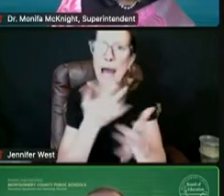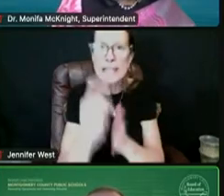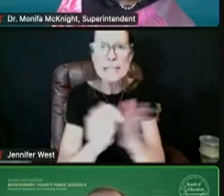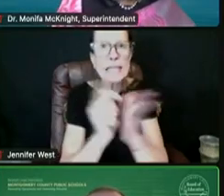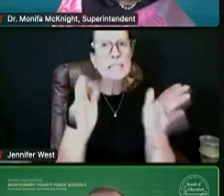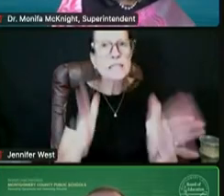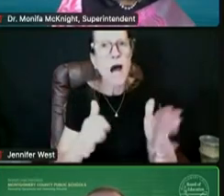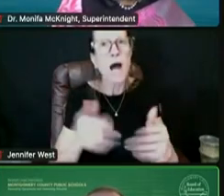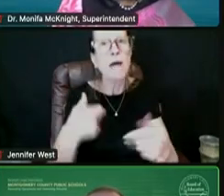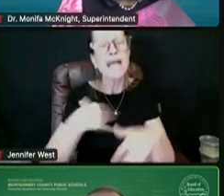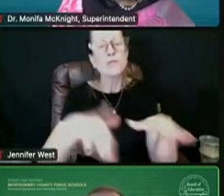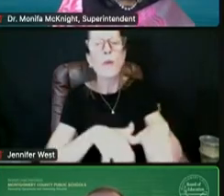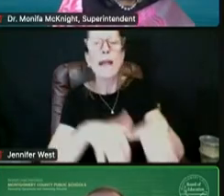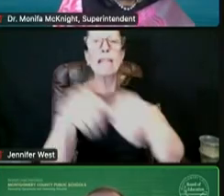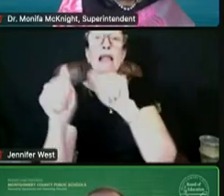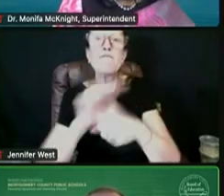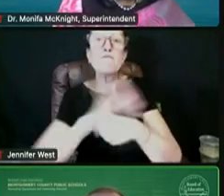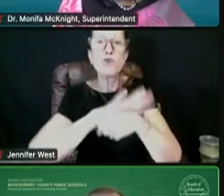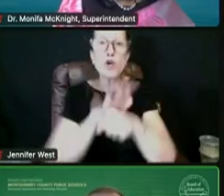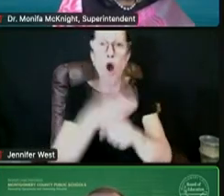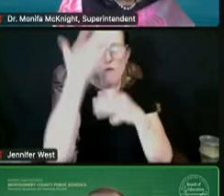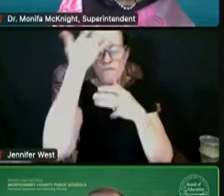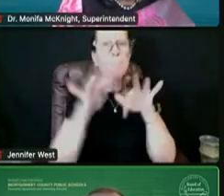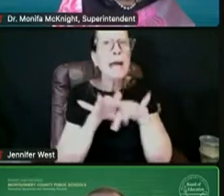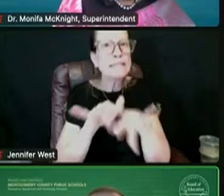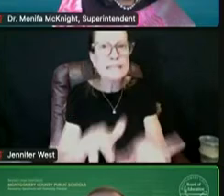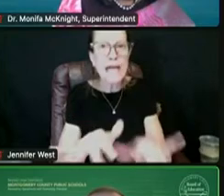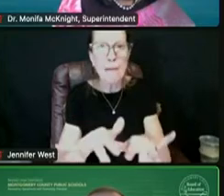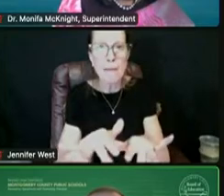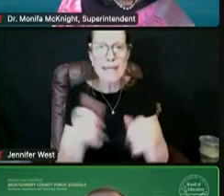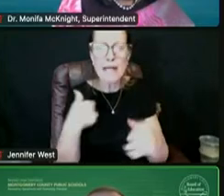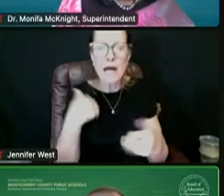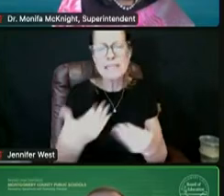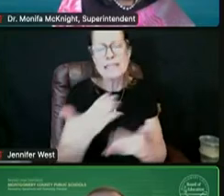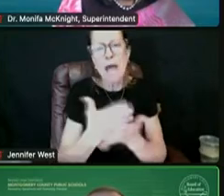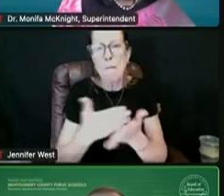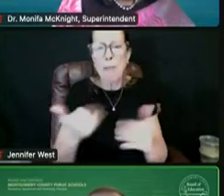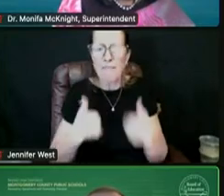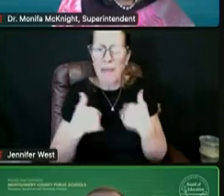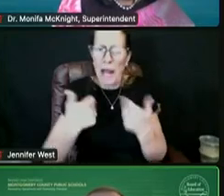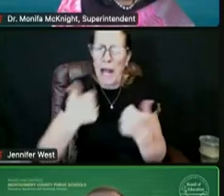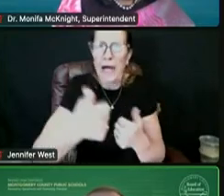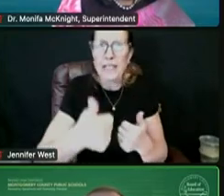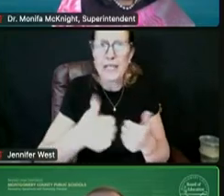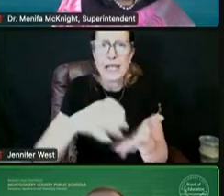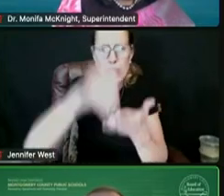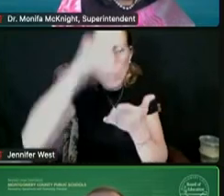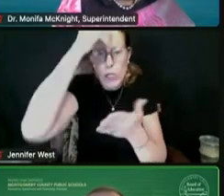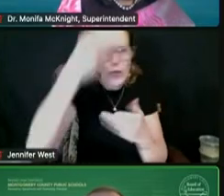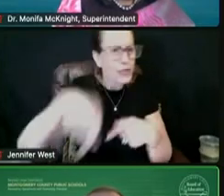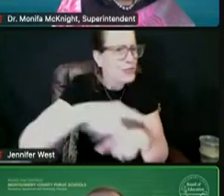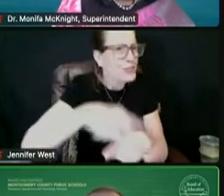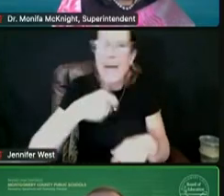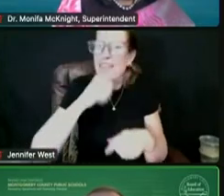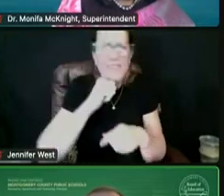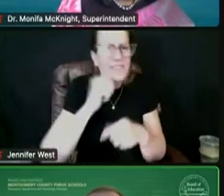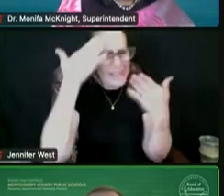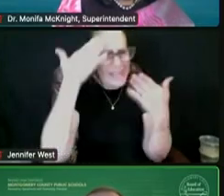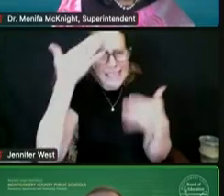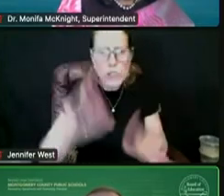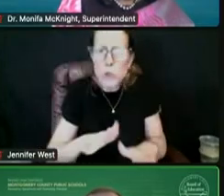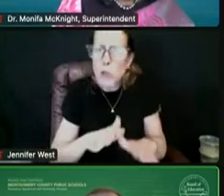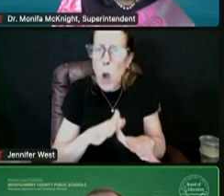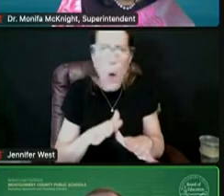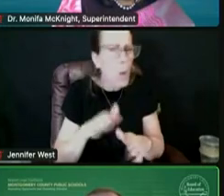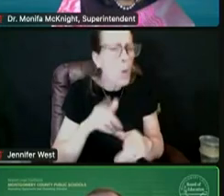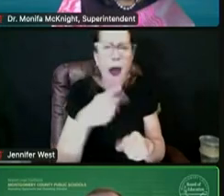had on all of our learners, especially some of our youngest learners who have never known you know, a normal school year up until this year. And we